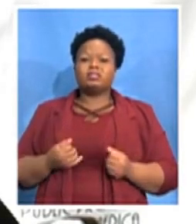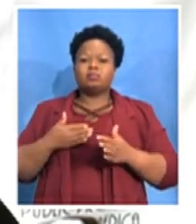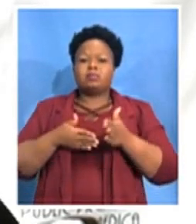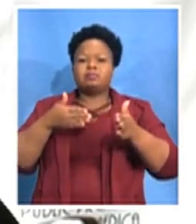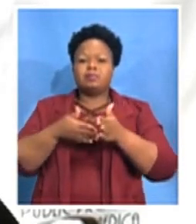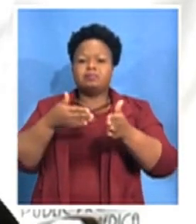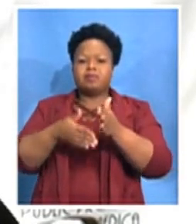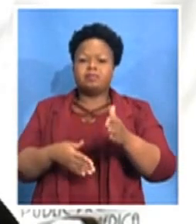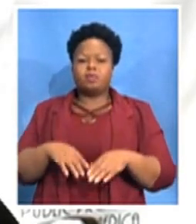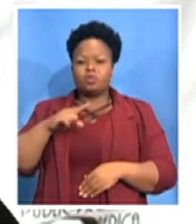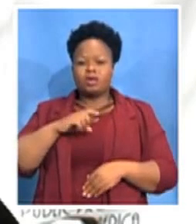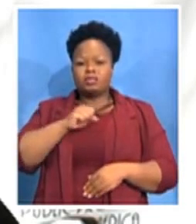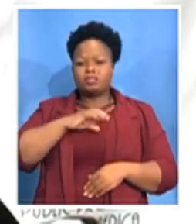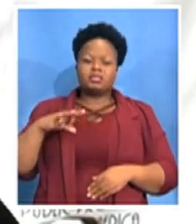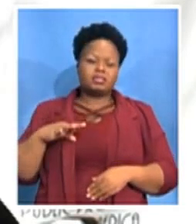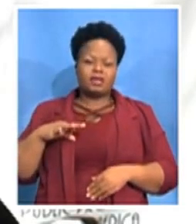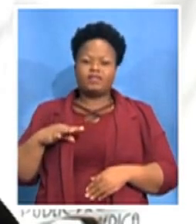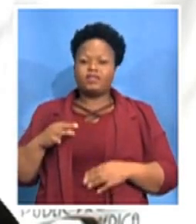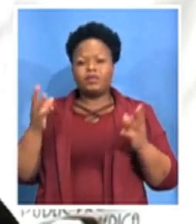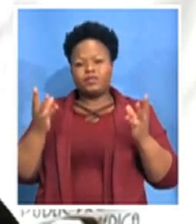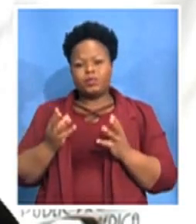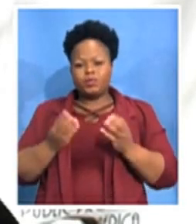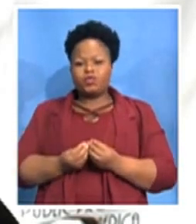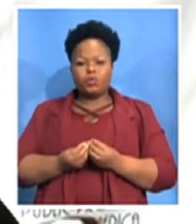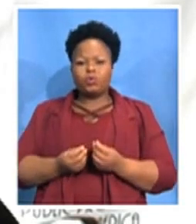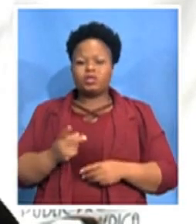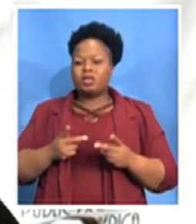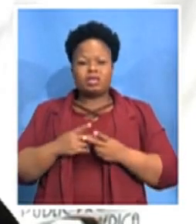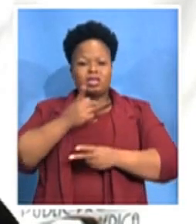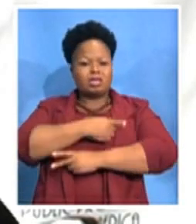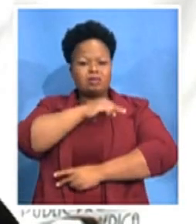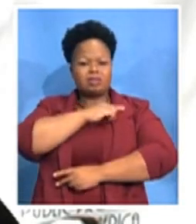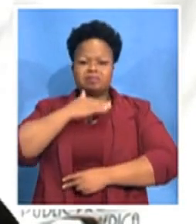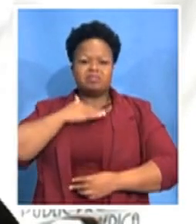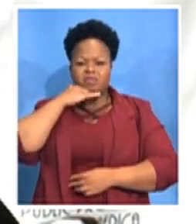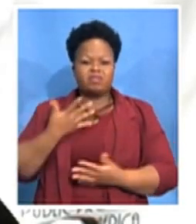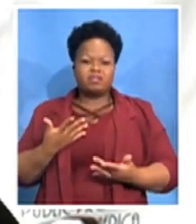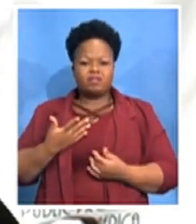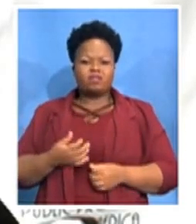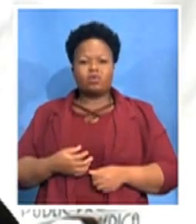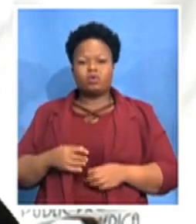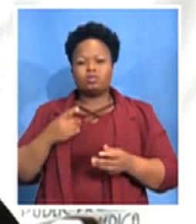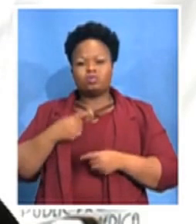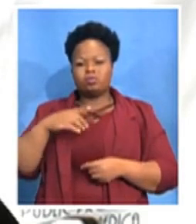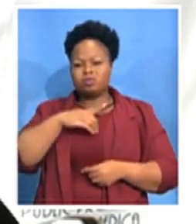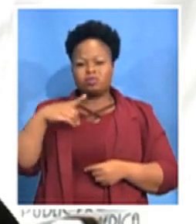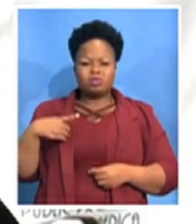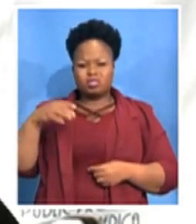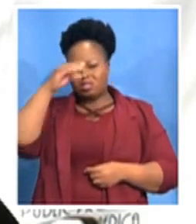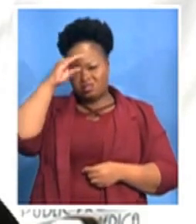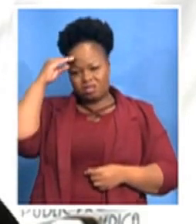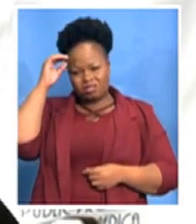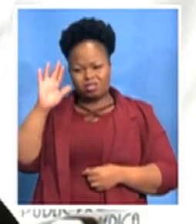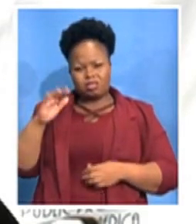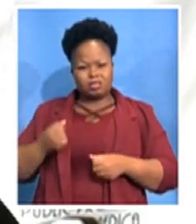insufficient capacity to deal with elective surgeries, clinical, nursing and support services. Delays